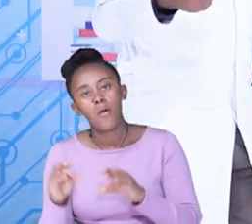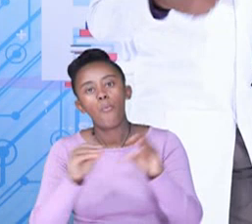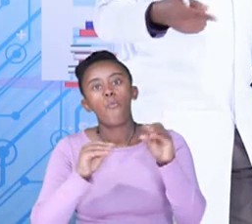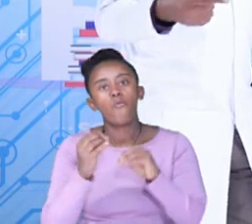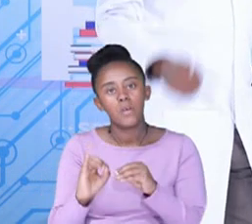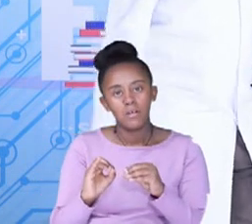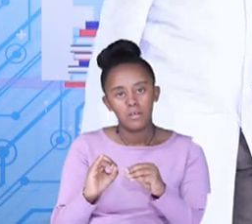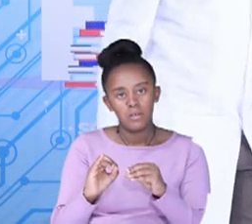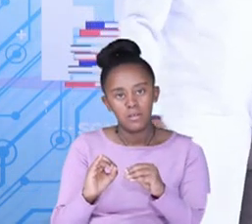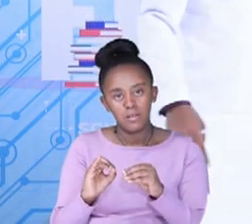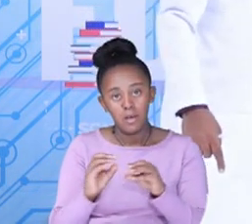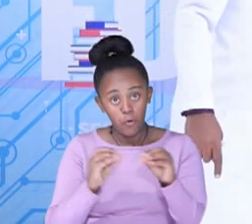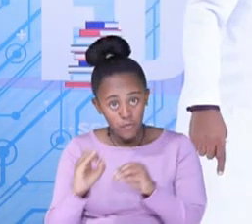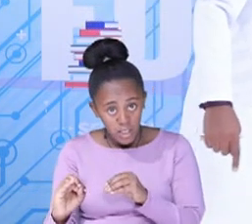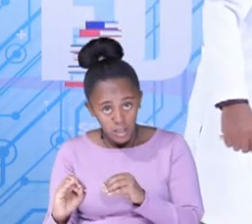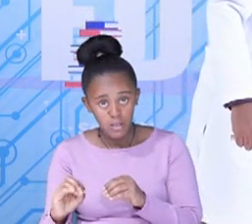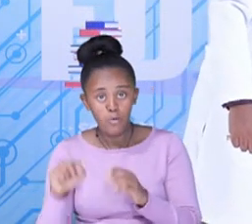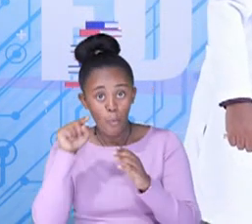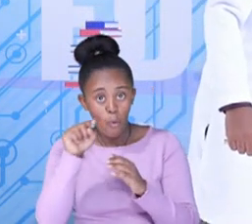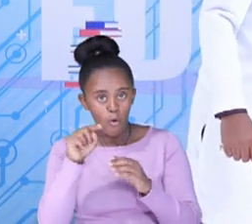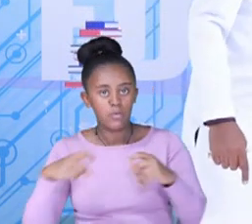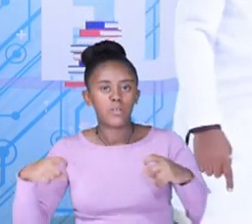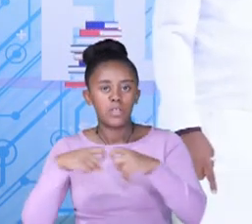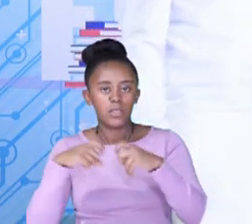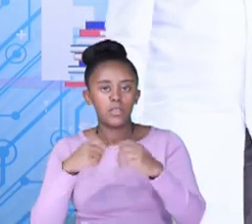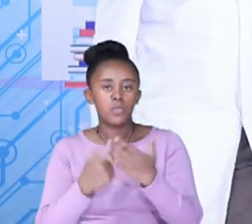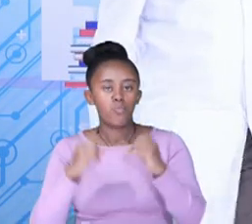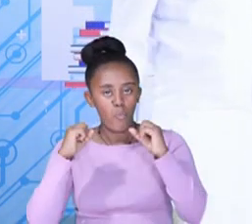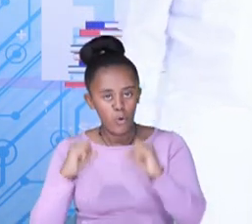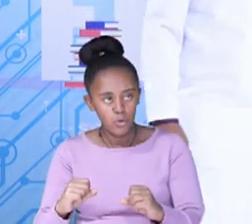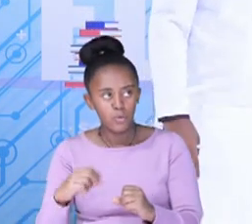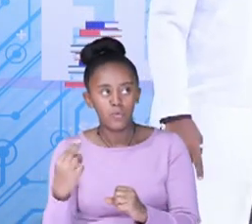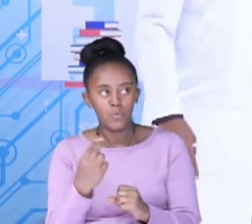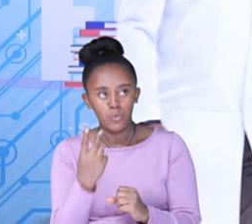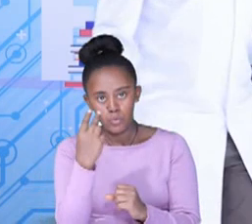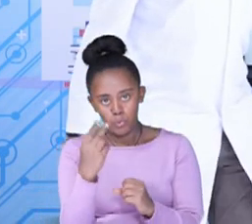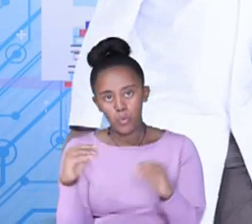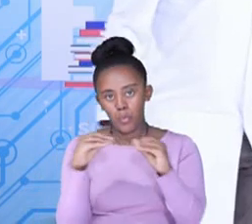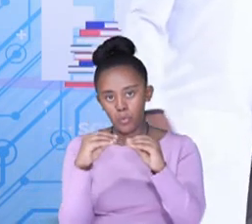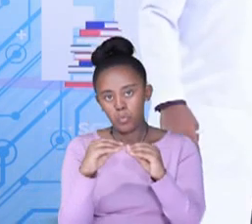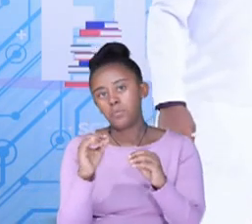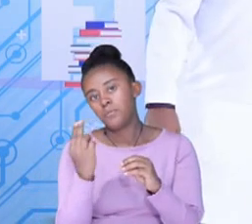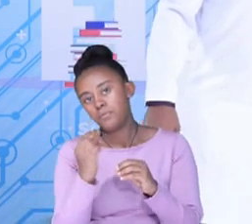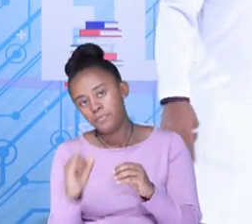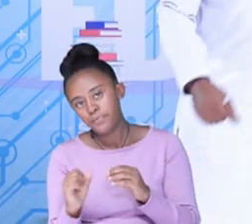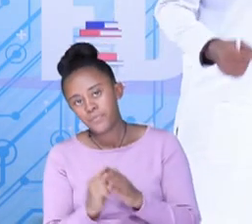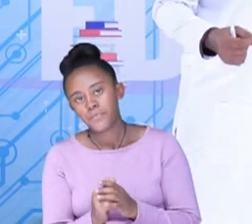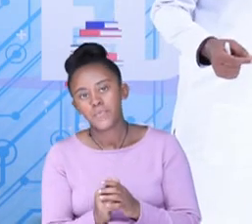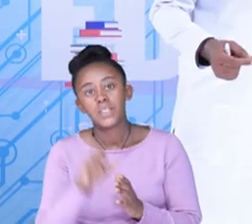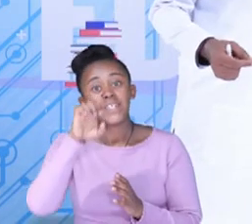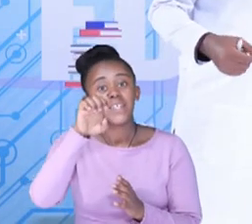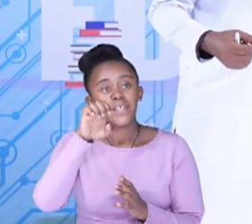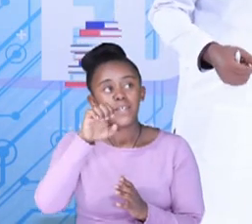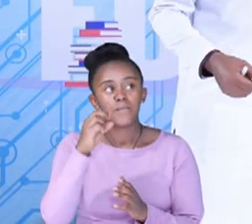moving point charge. Okay, it's possible to determine using these two equations. In this case, E naught